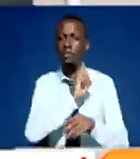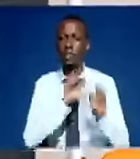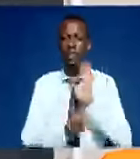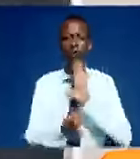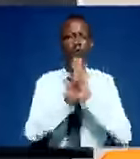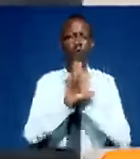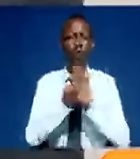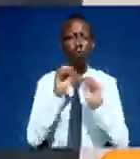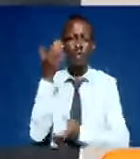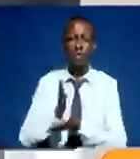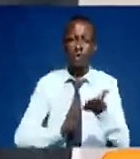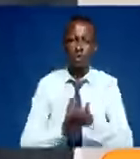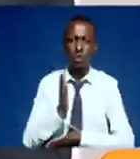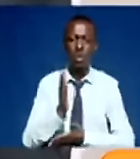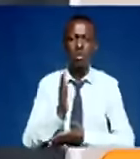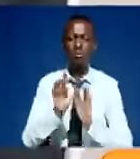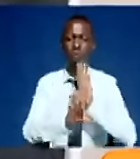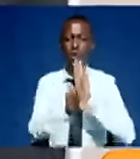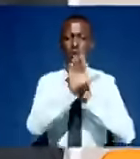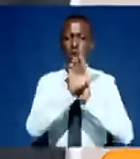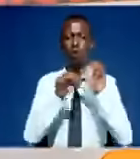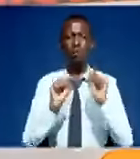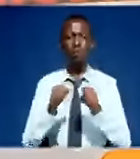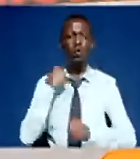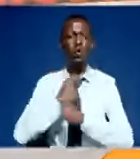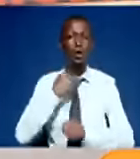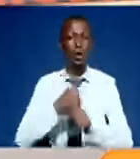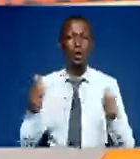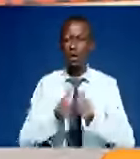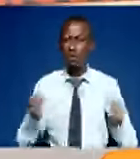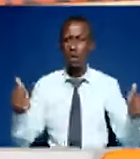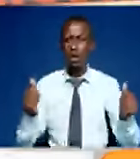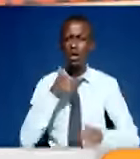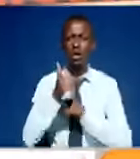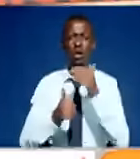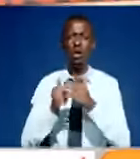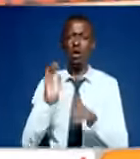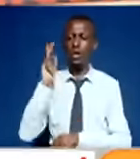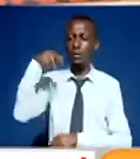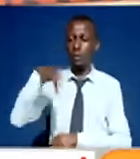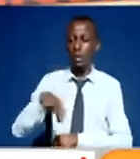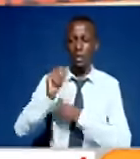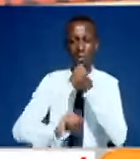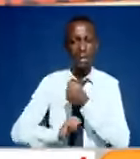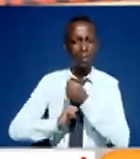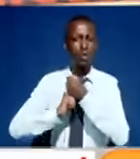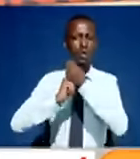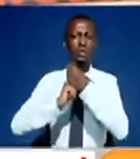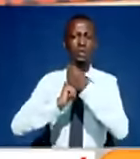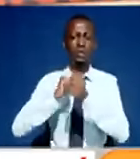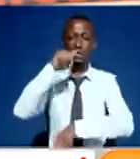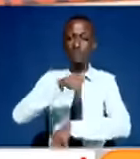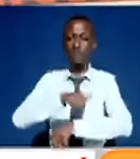sheria, tuhakikishe pia kwamba hiyo sheria imetumika vizuri. Hao wabunge wote waliniunga mkono vile nilisema